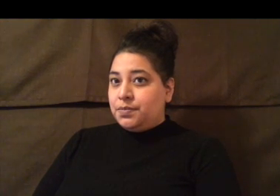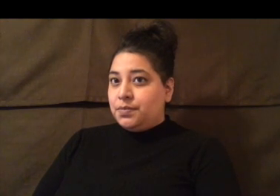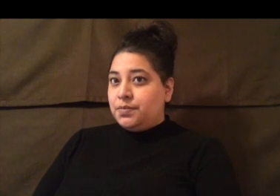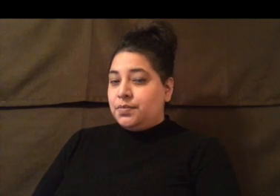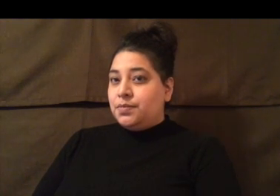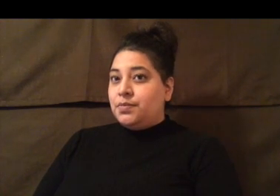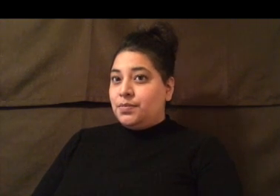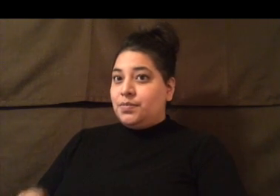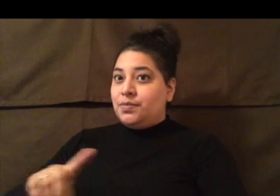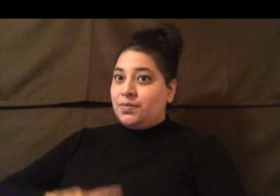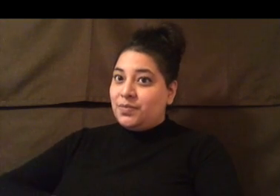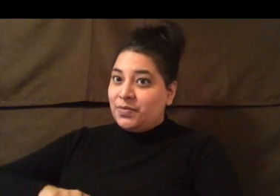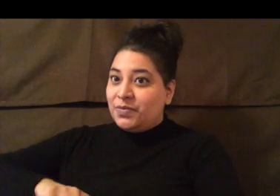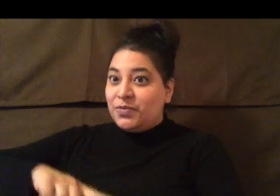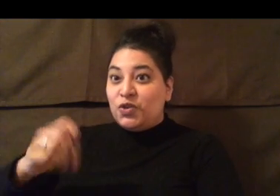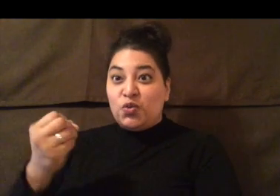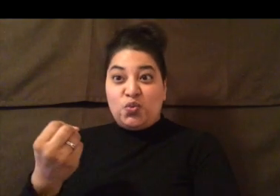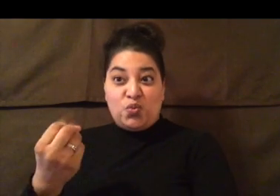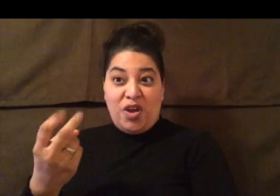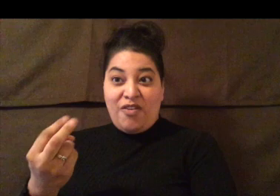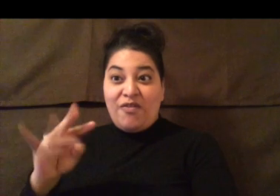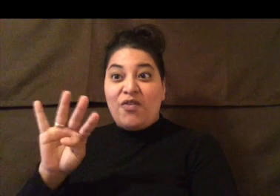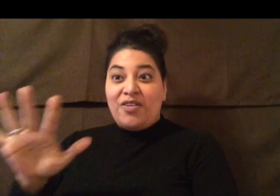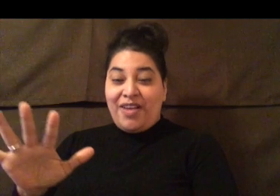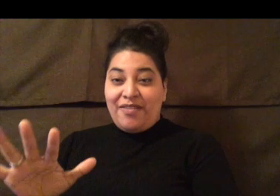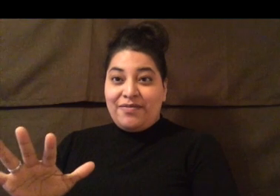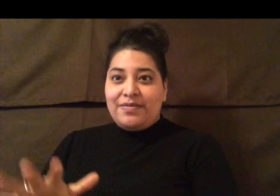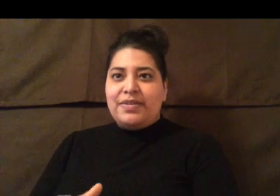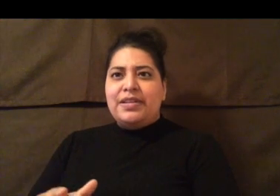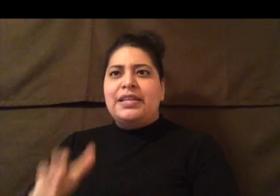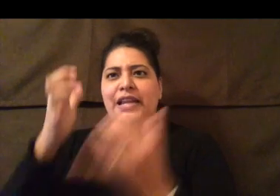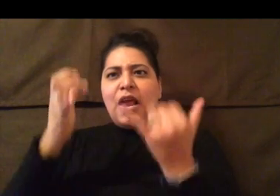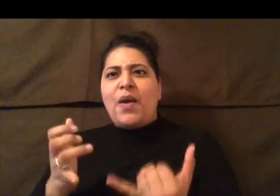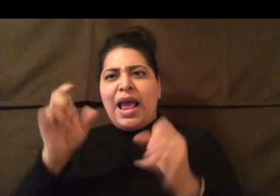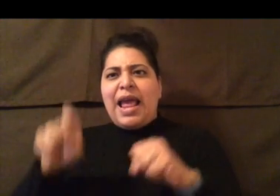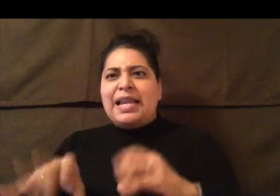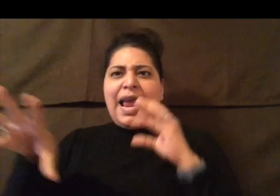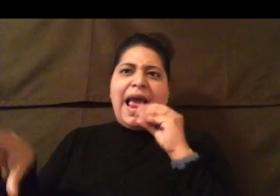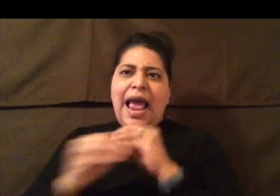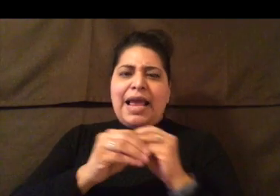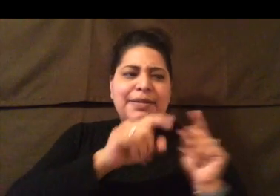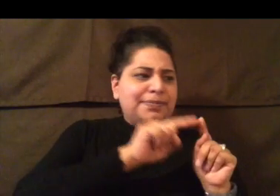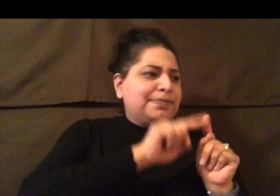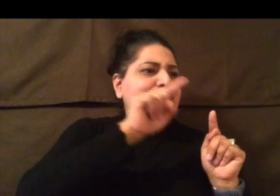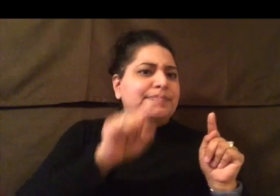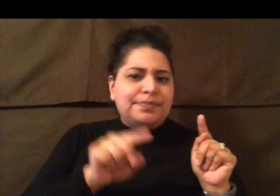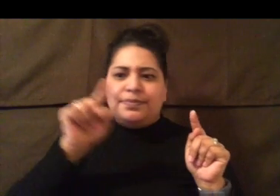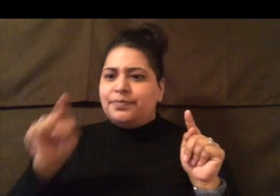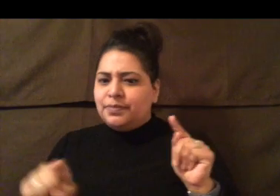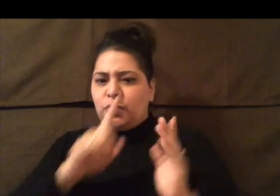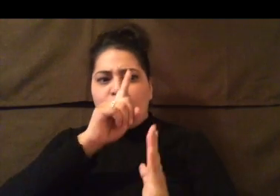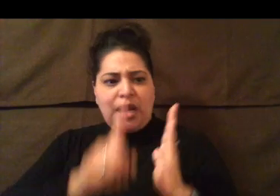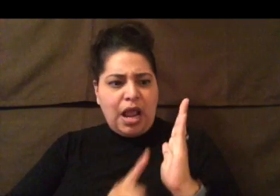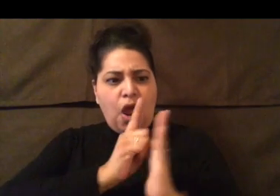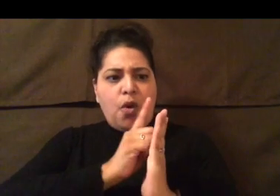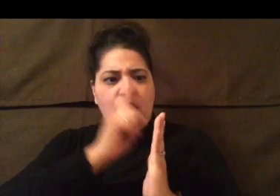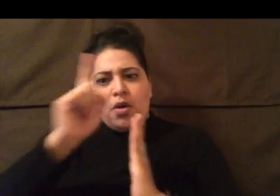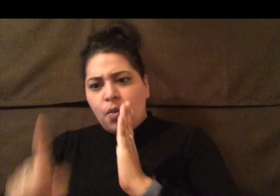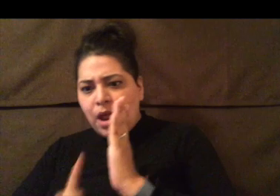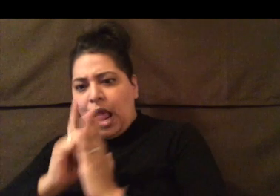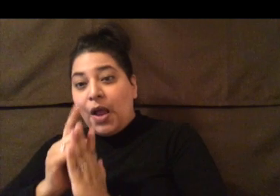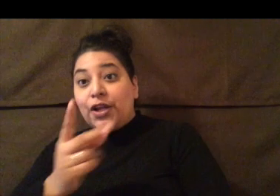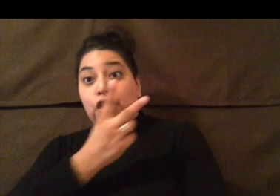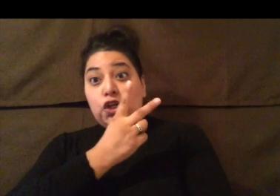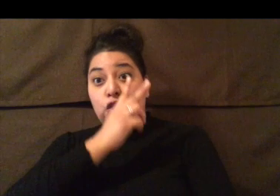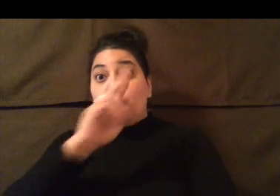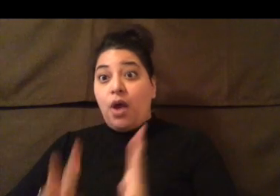Is 45. So it does match up with our end time. Now we need to add that time up. So 1 hour plus 1 hour,